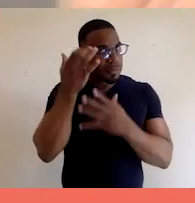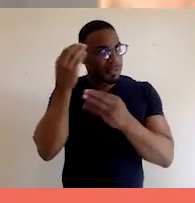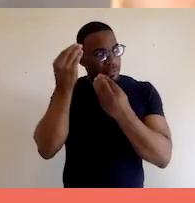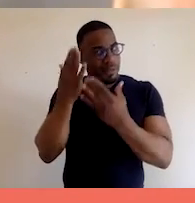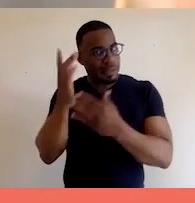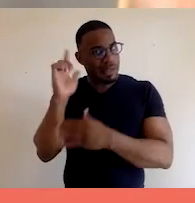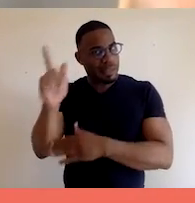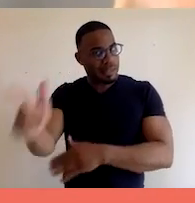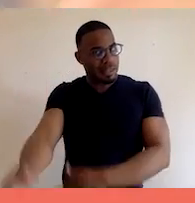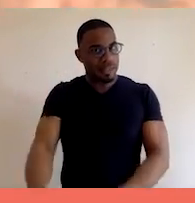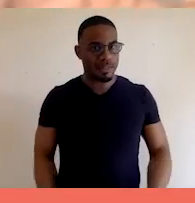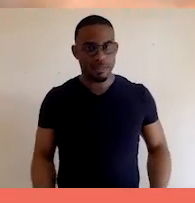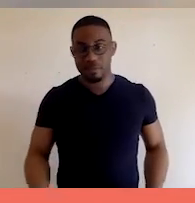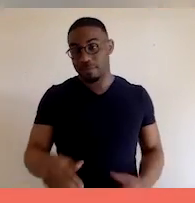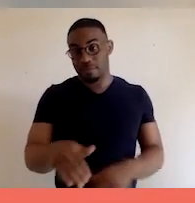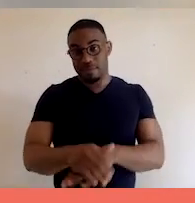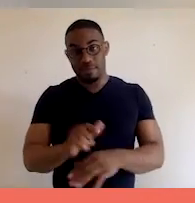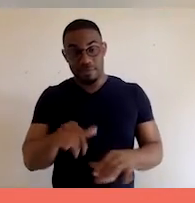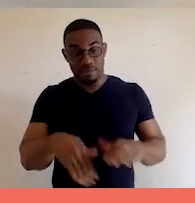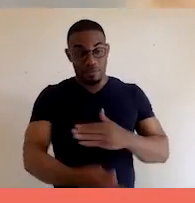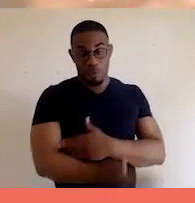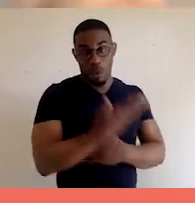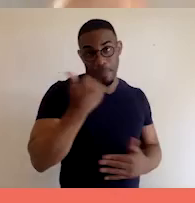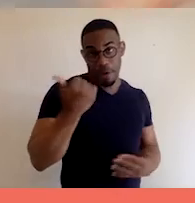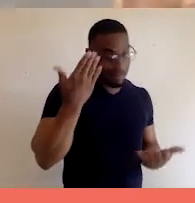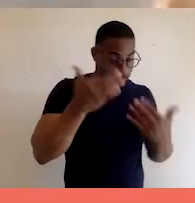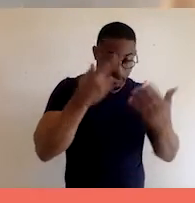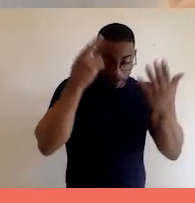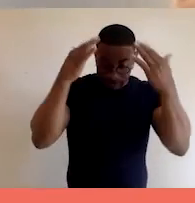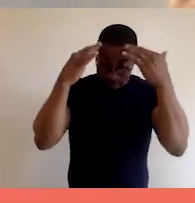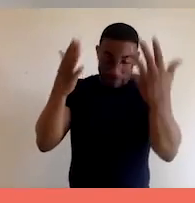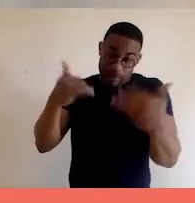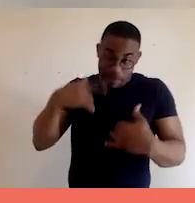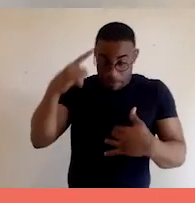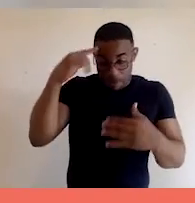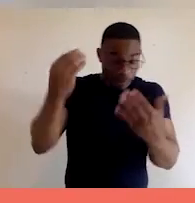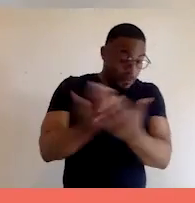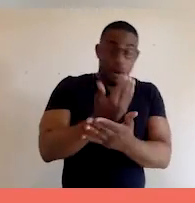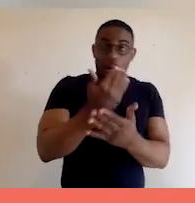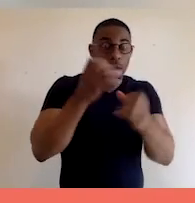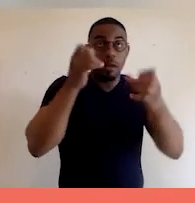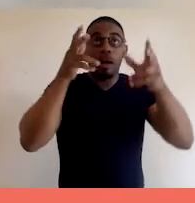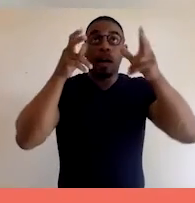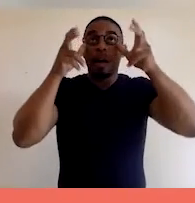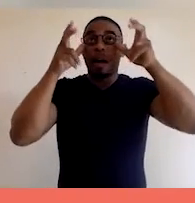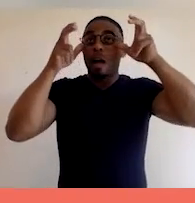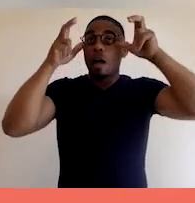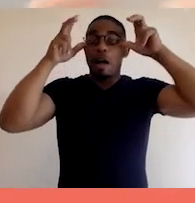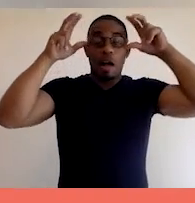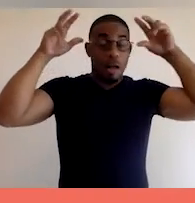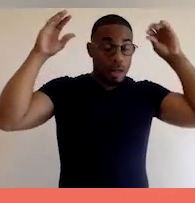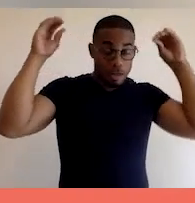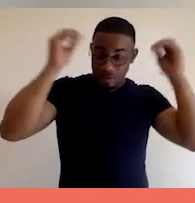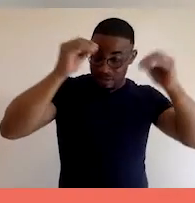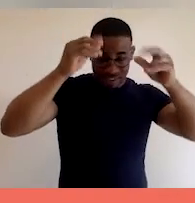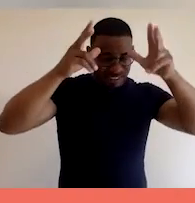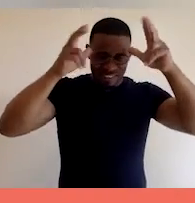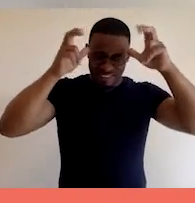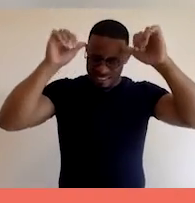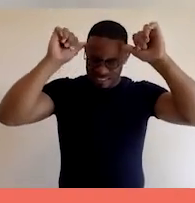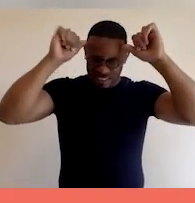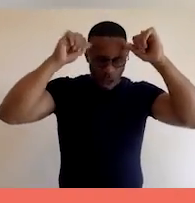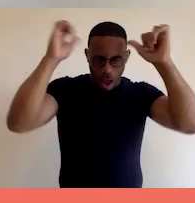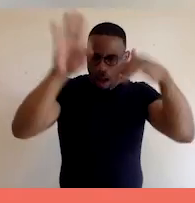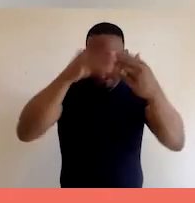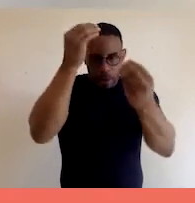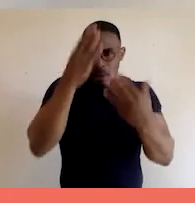information as I do at night than I do in the morning. For whatever reason, when my brain is fresh, it's absorbing, it's pulling it in, it's taking in all